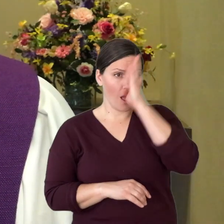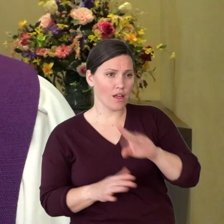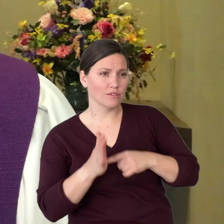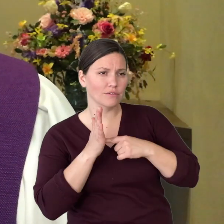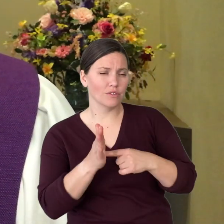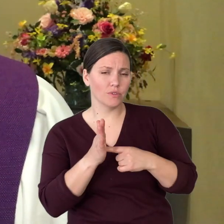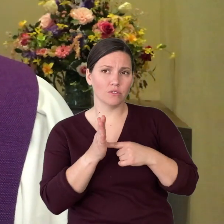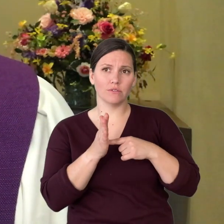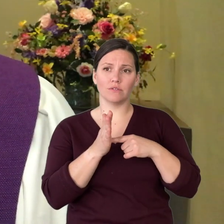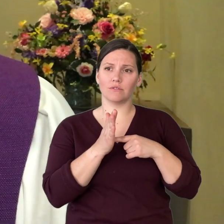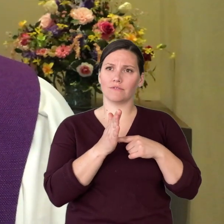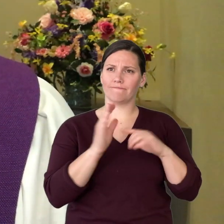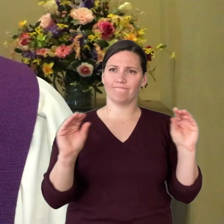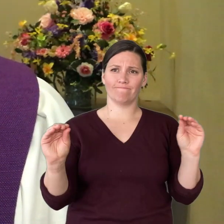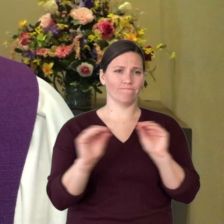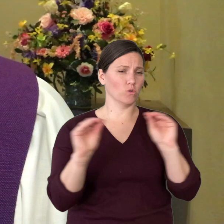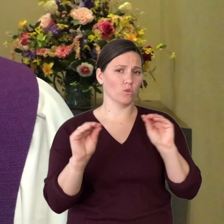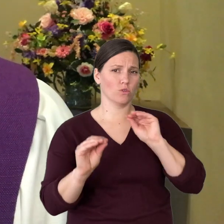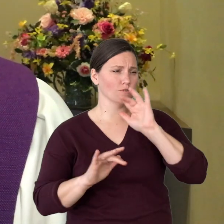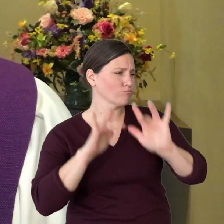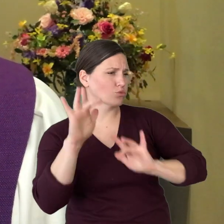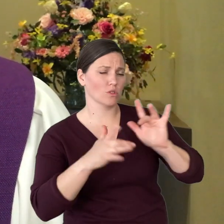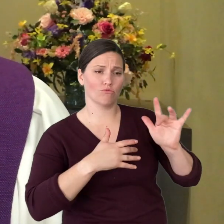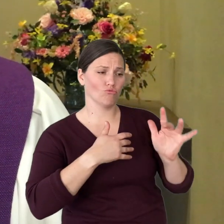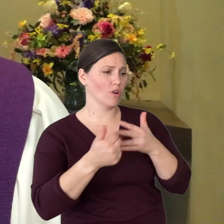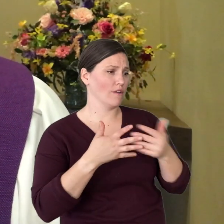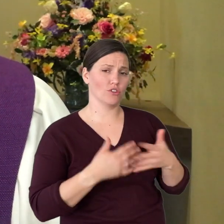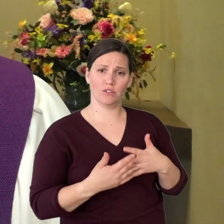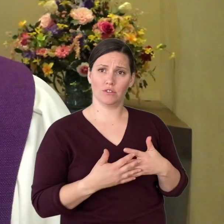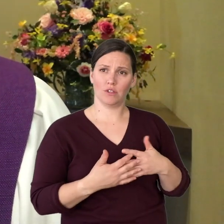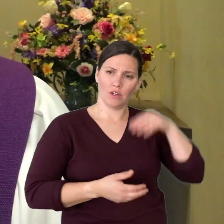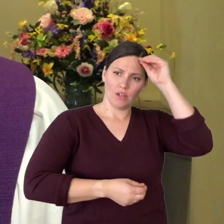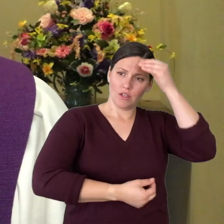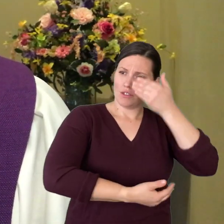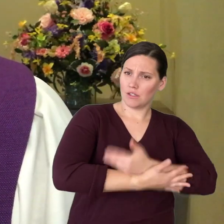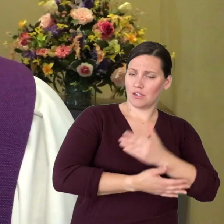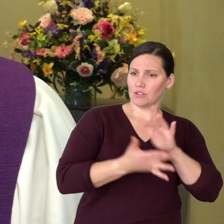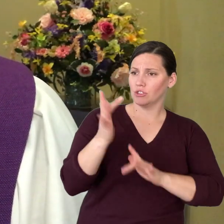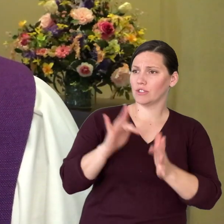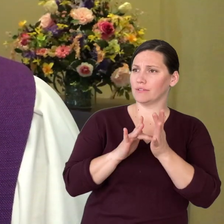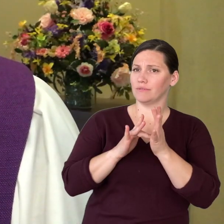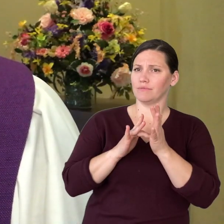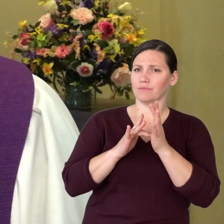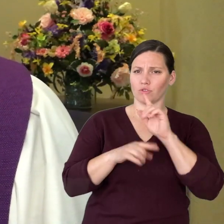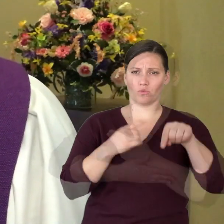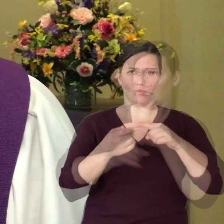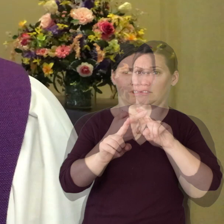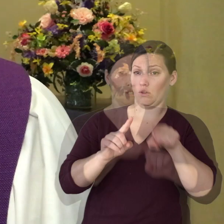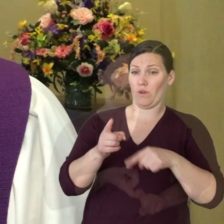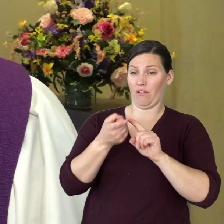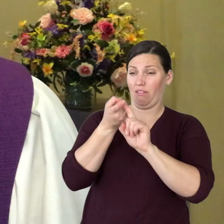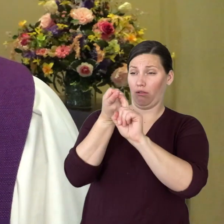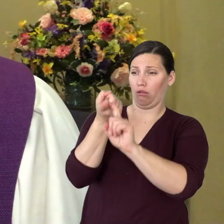God showed no mercy whatsoever to his Son Jesus when he hung